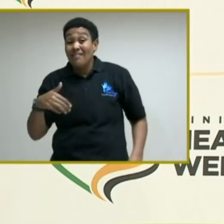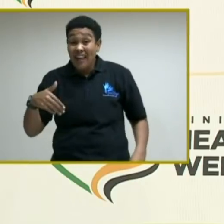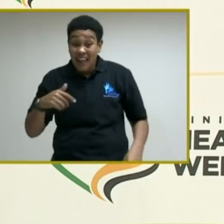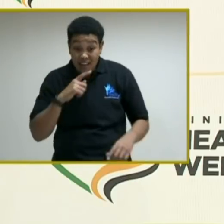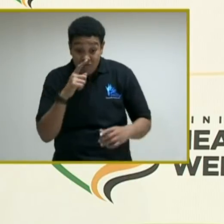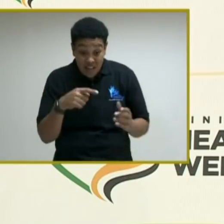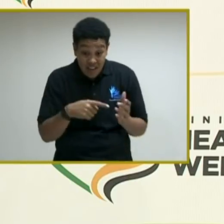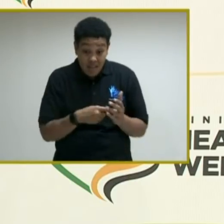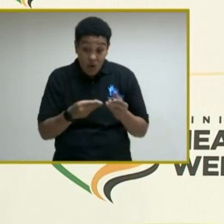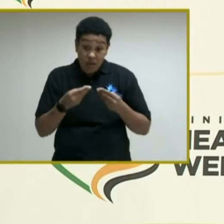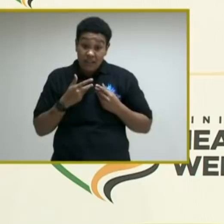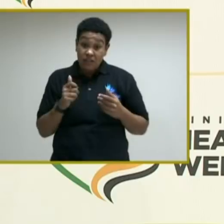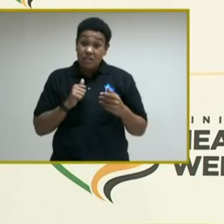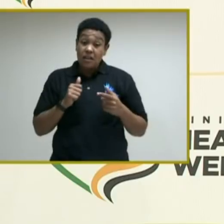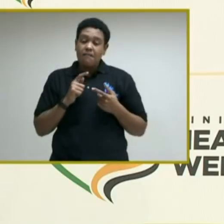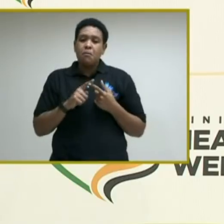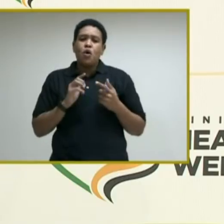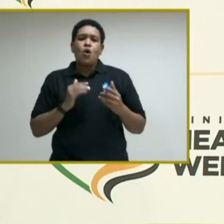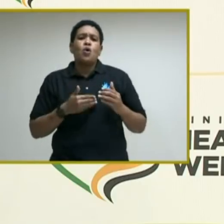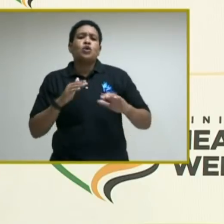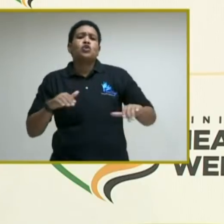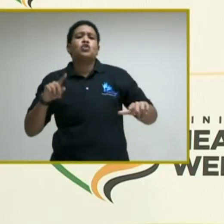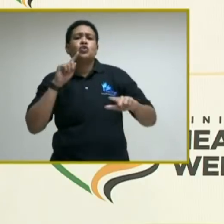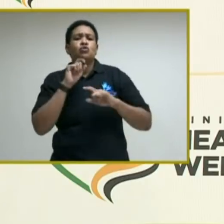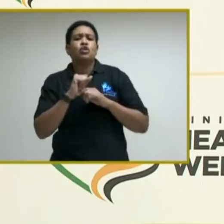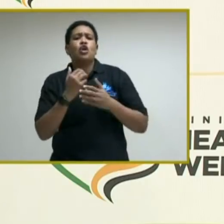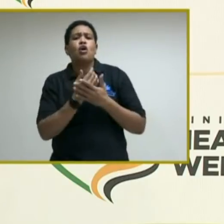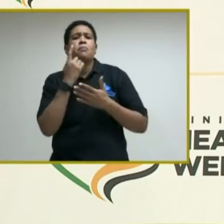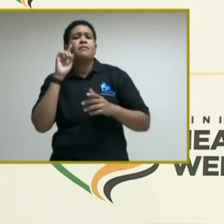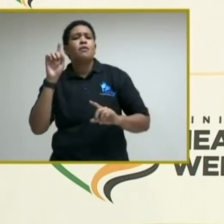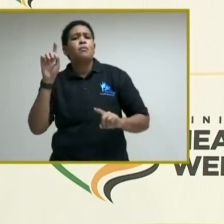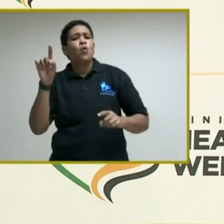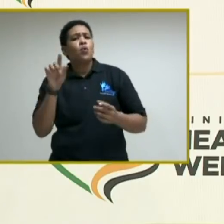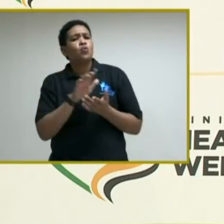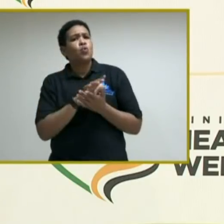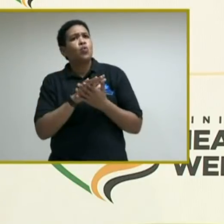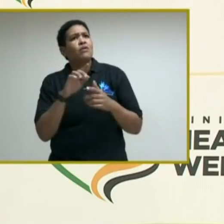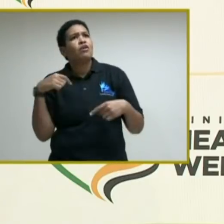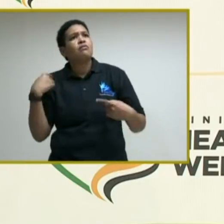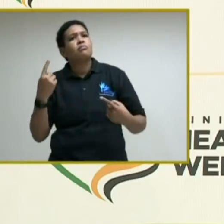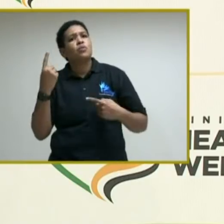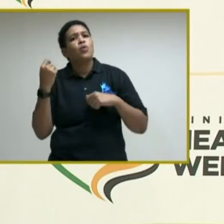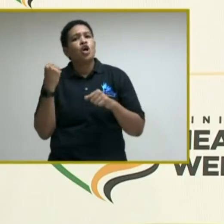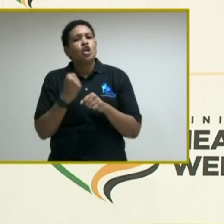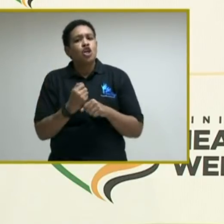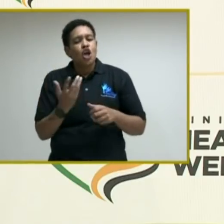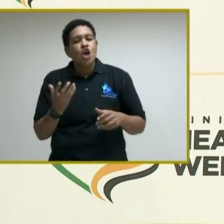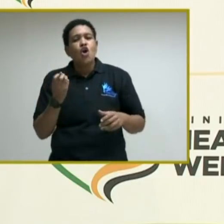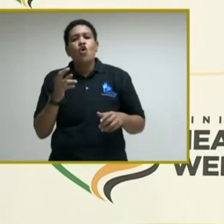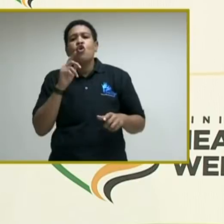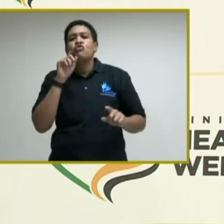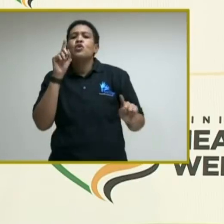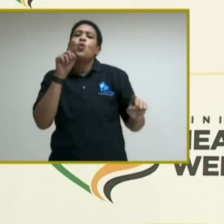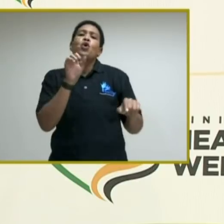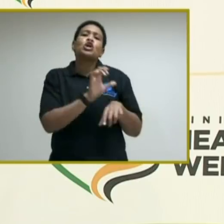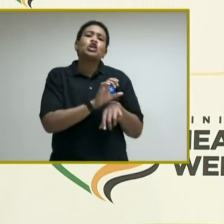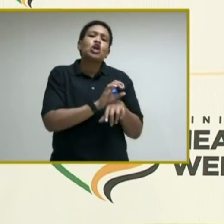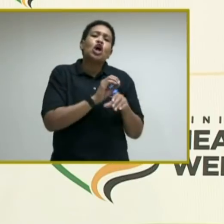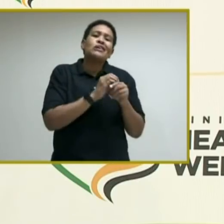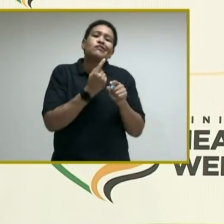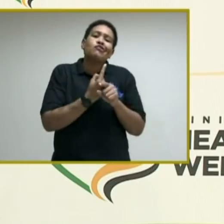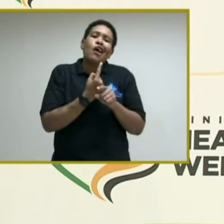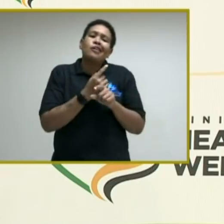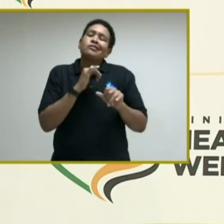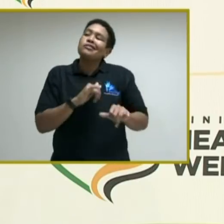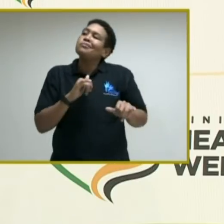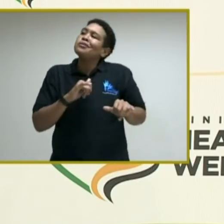afford ourselves and our children the opportunity for them to go to school for the last year, or to church in the regular